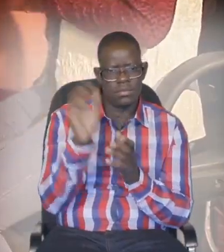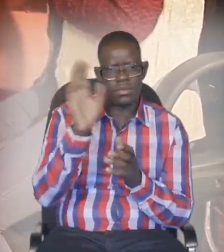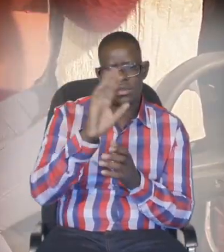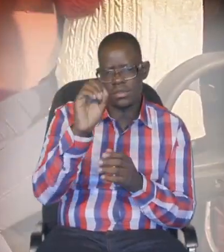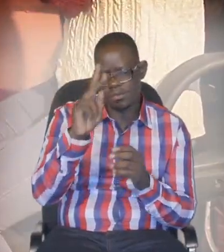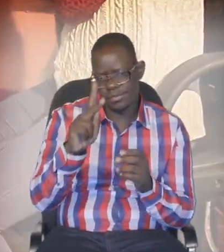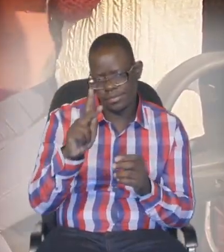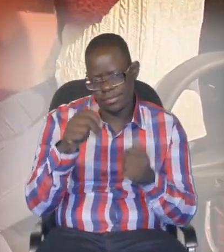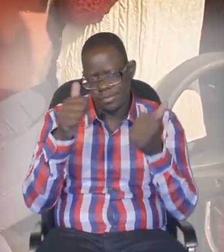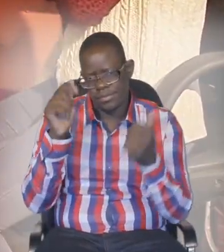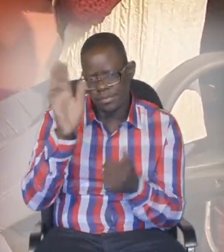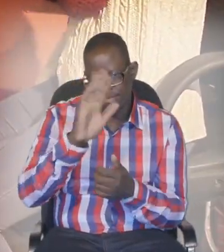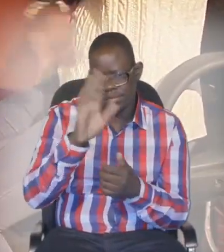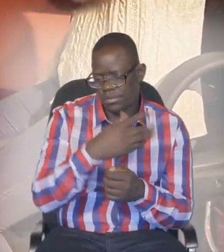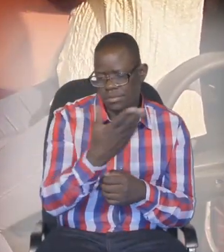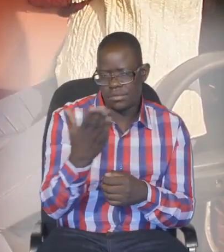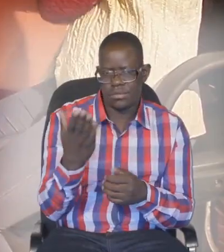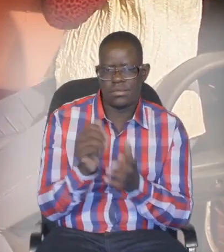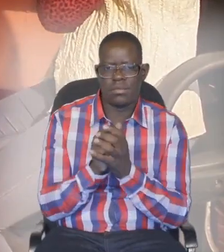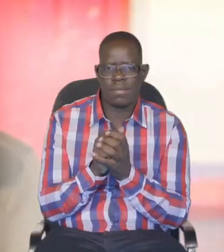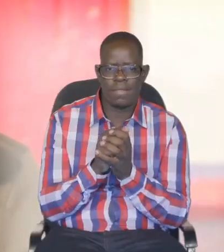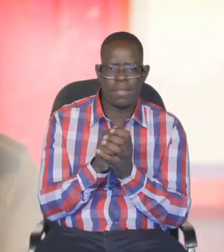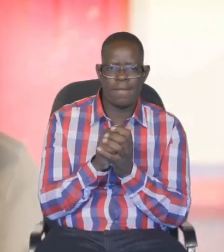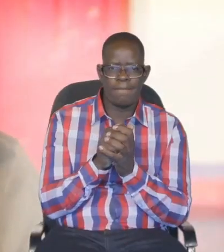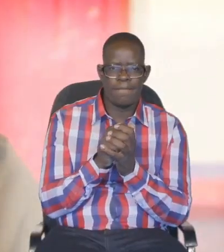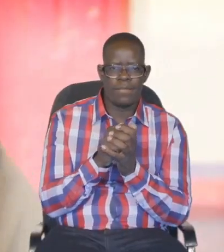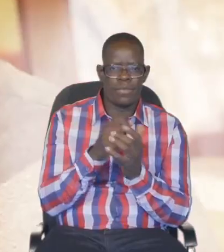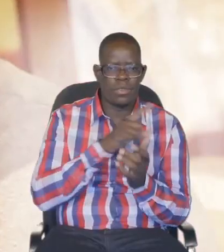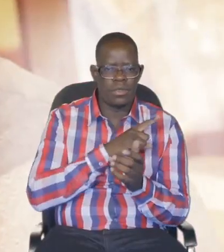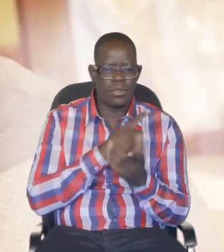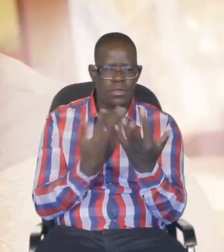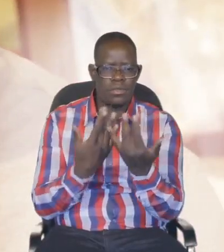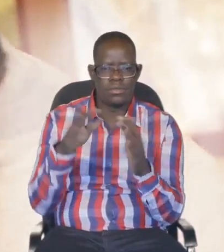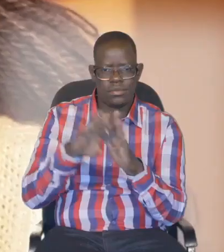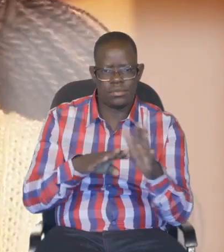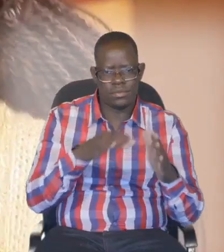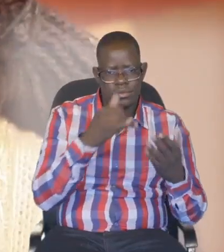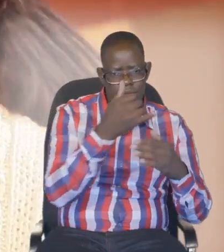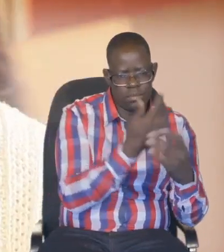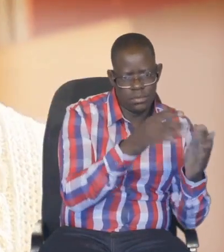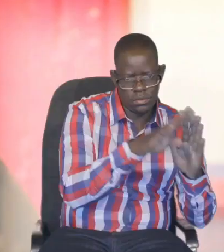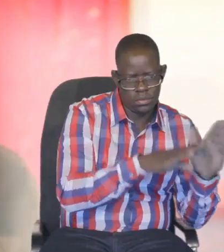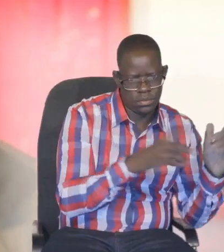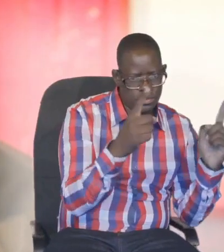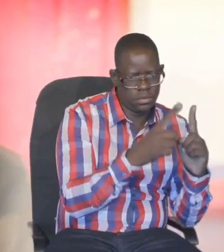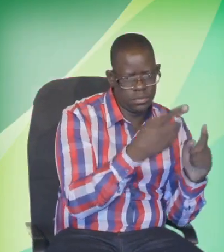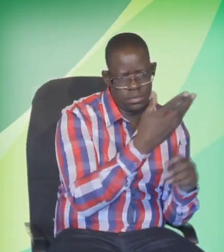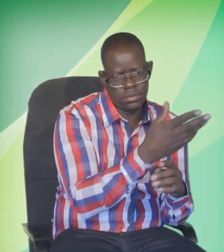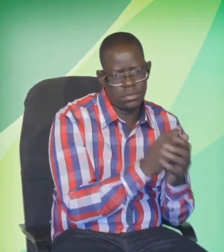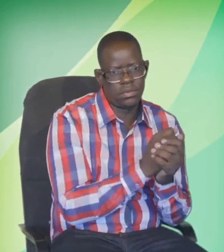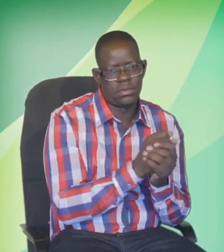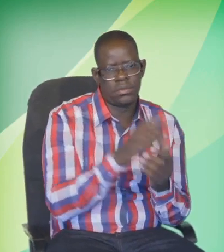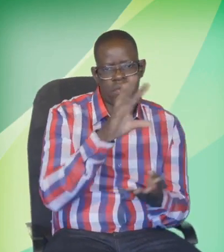Okay. Bye, everyone. Why don't you two wait for me in the waiting area? We'll attend to you shortly.